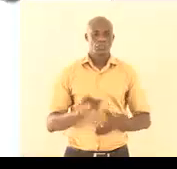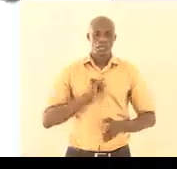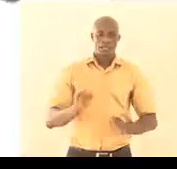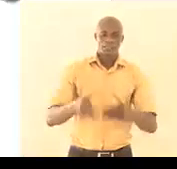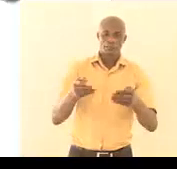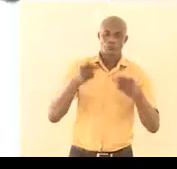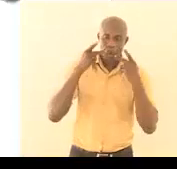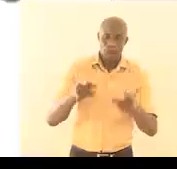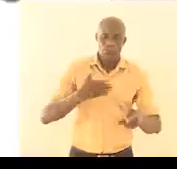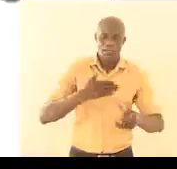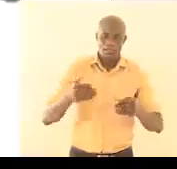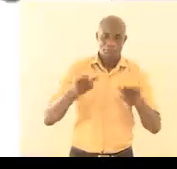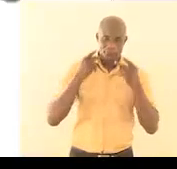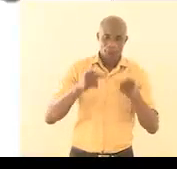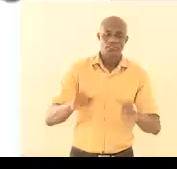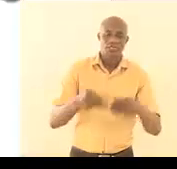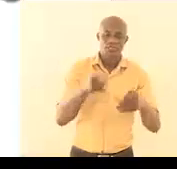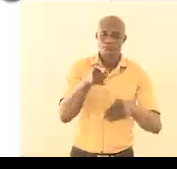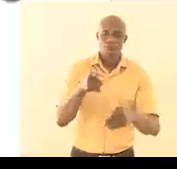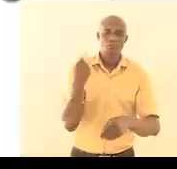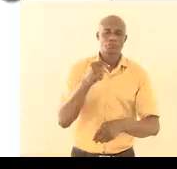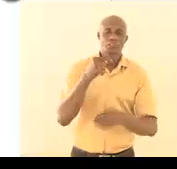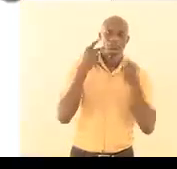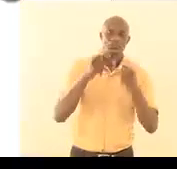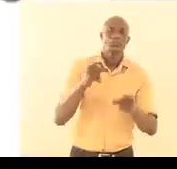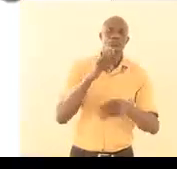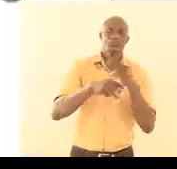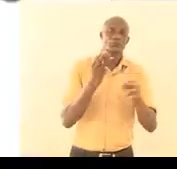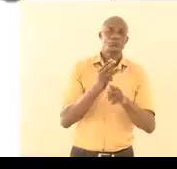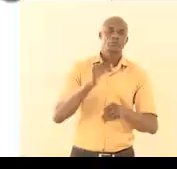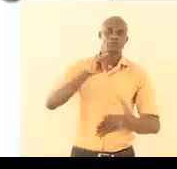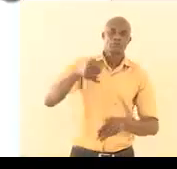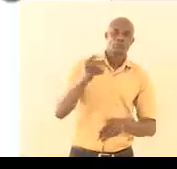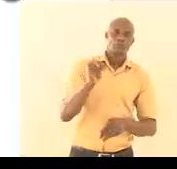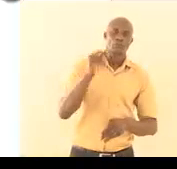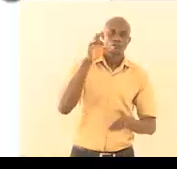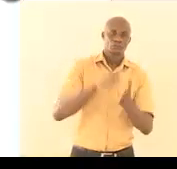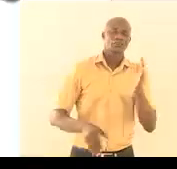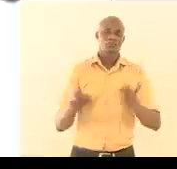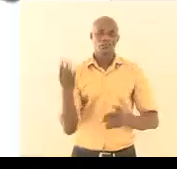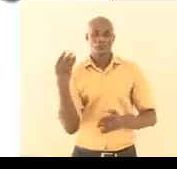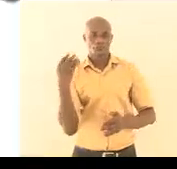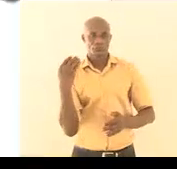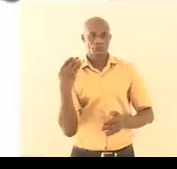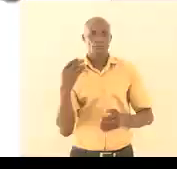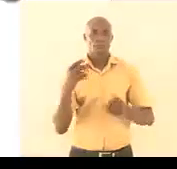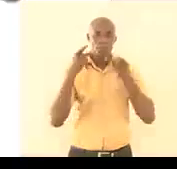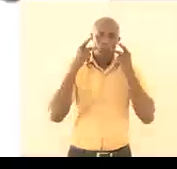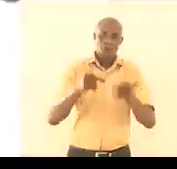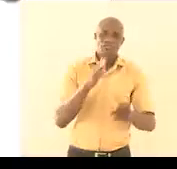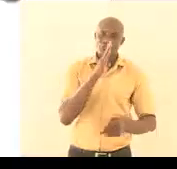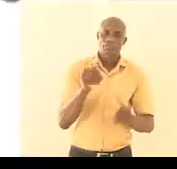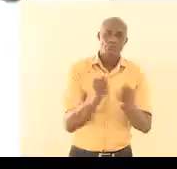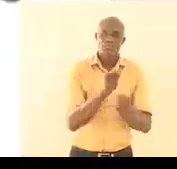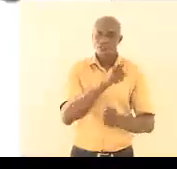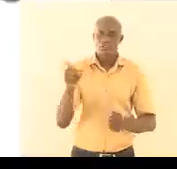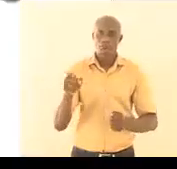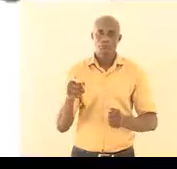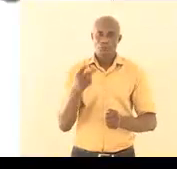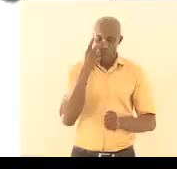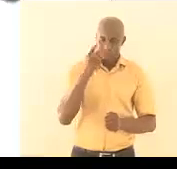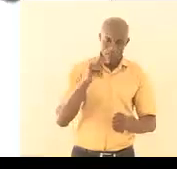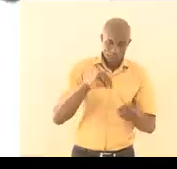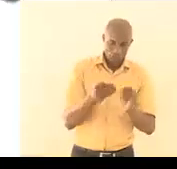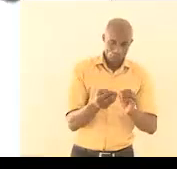I leave you peace, my peace I give you, the peace the world cannot give, in John chapter 14 verse 27, peace be with you. See the number